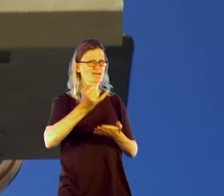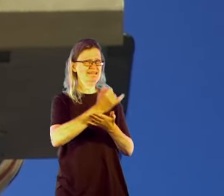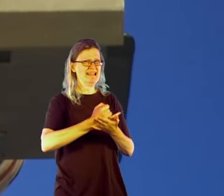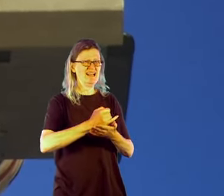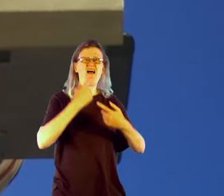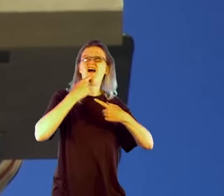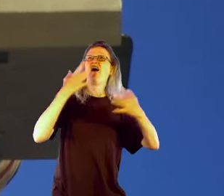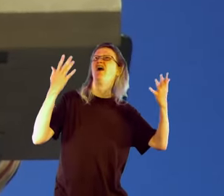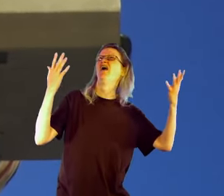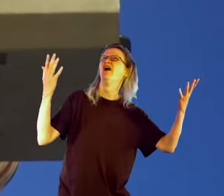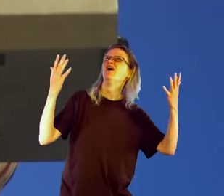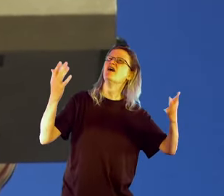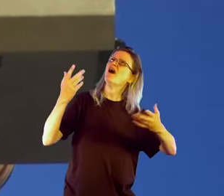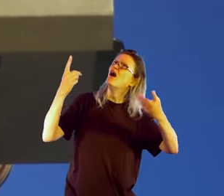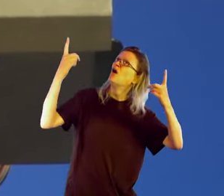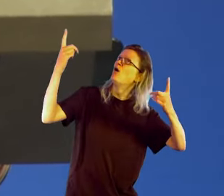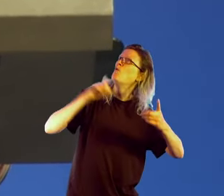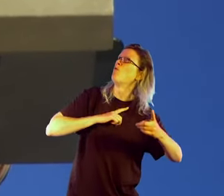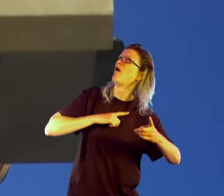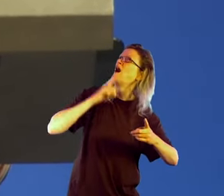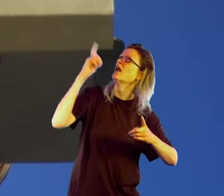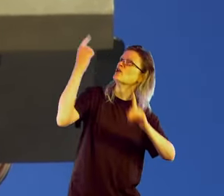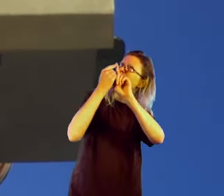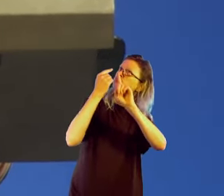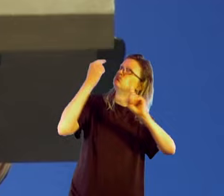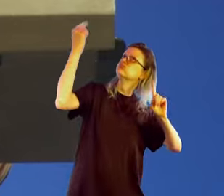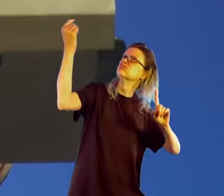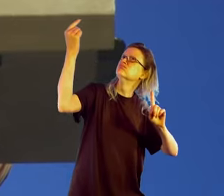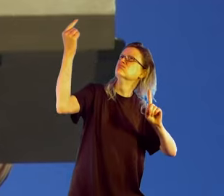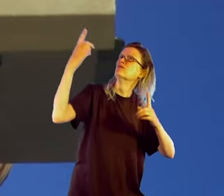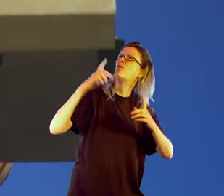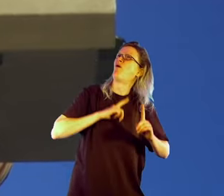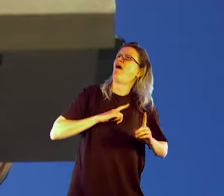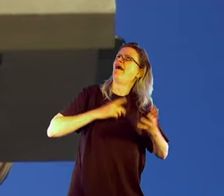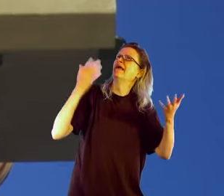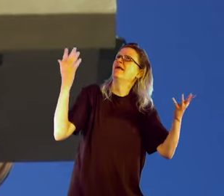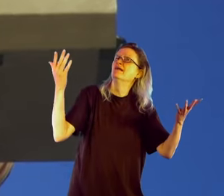My God, why have you forsaken me?